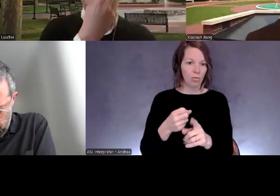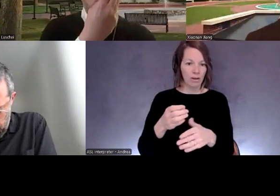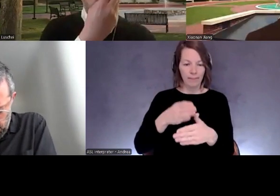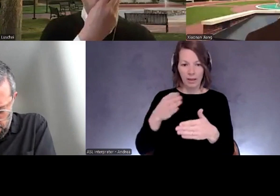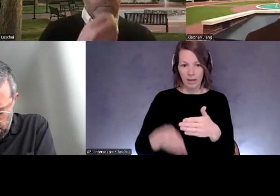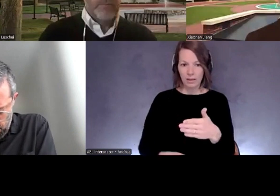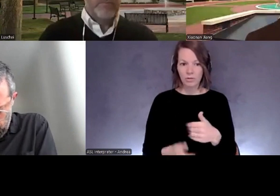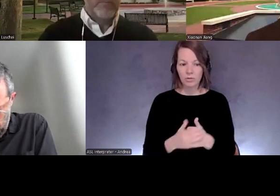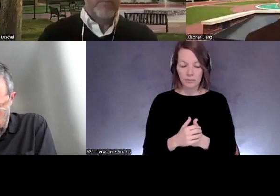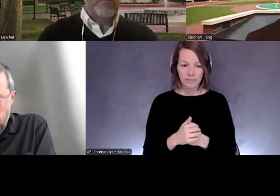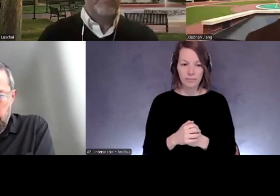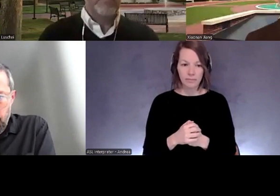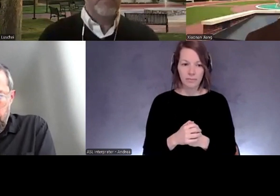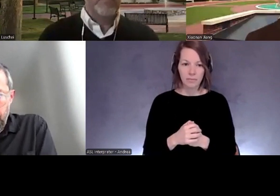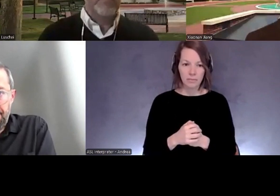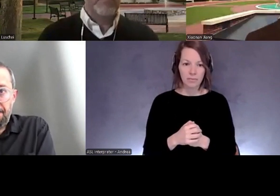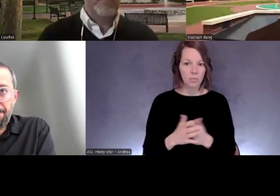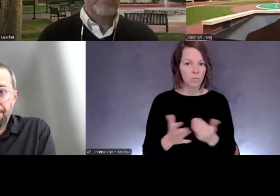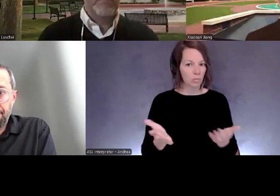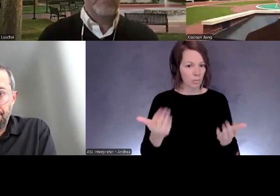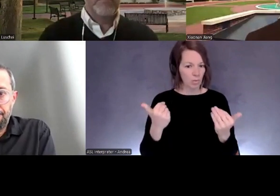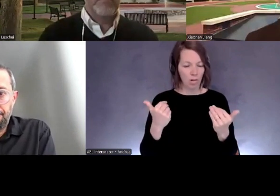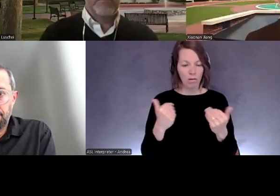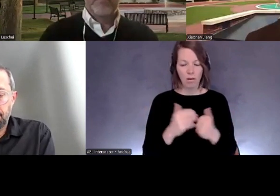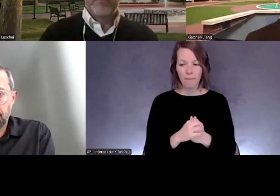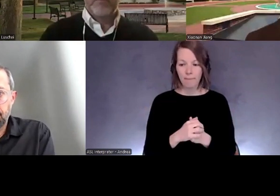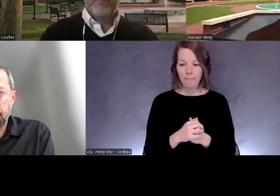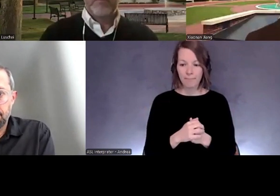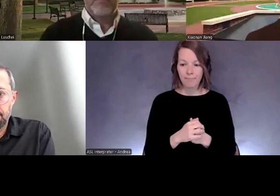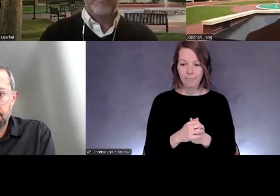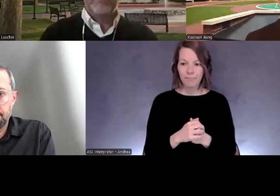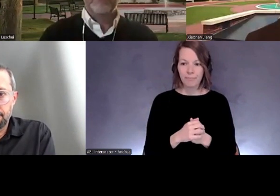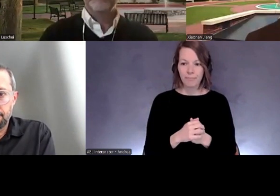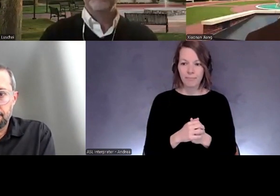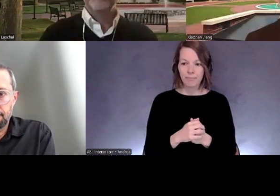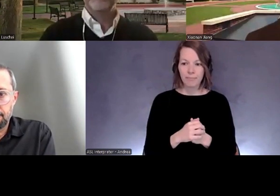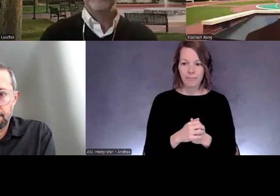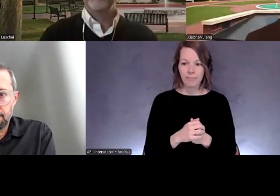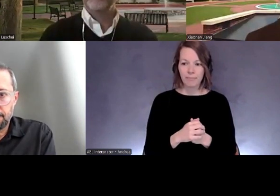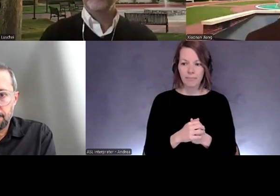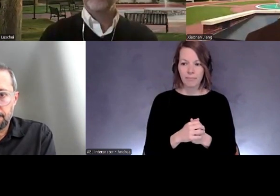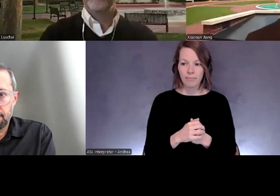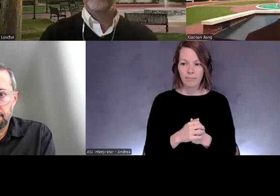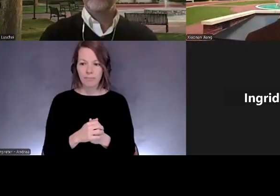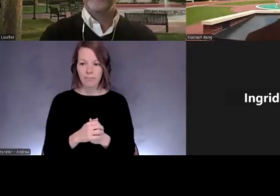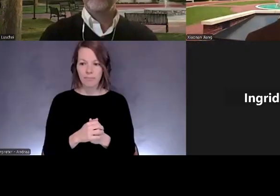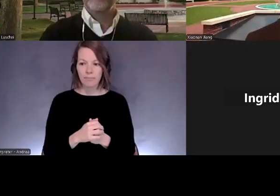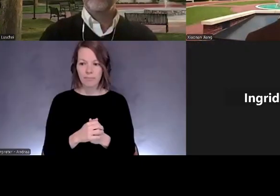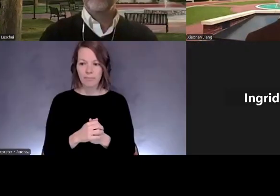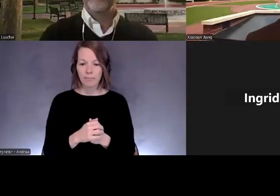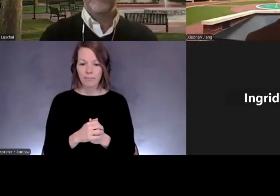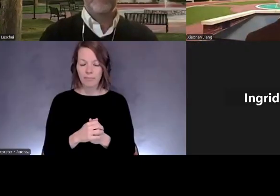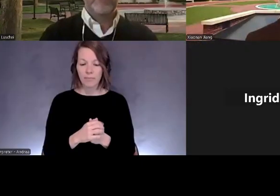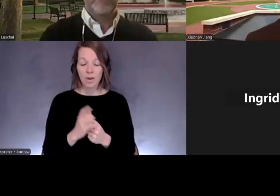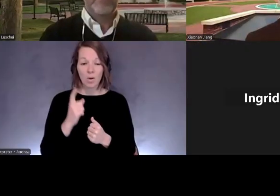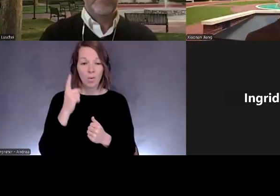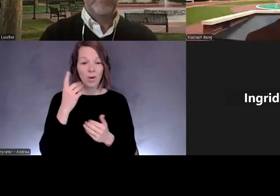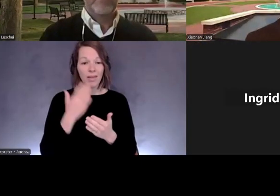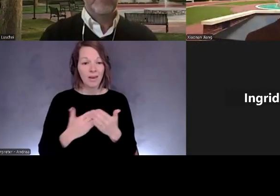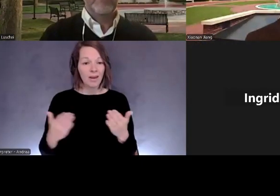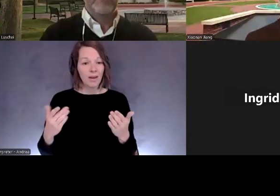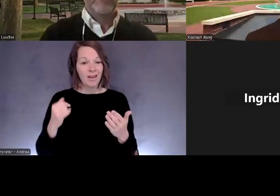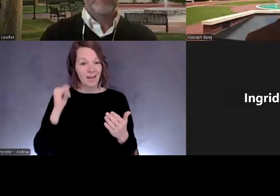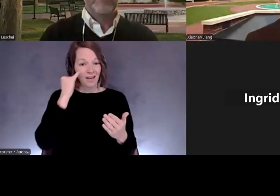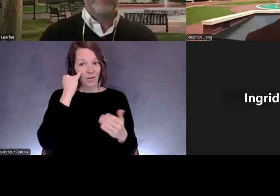implication, we welcome. One thing important to keep in mind is that if you use